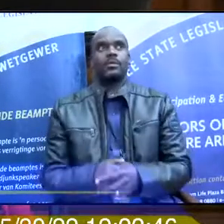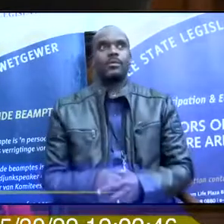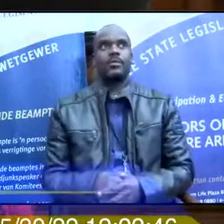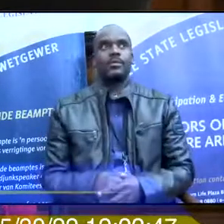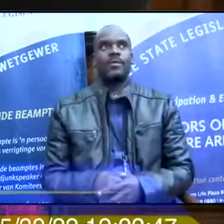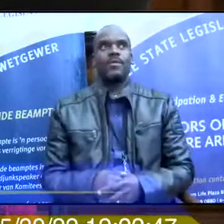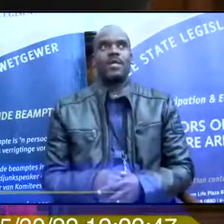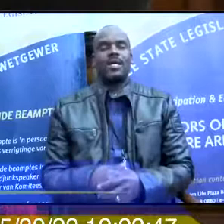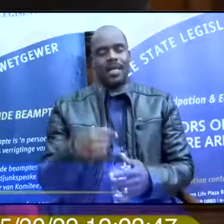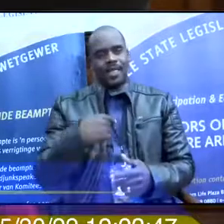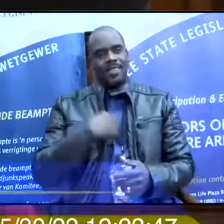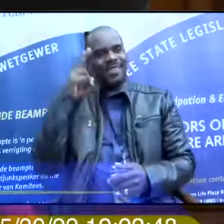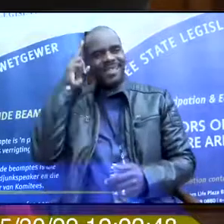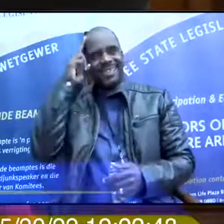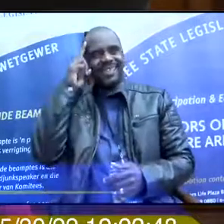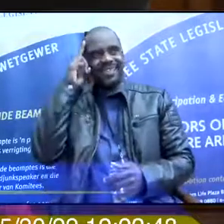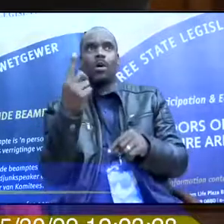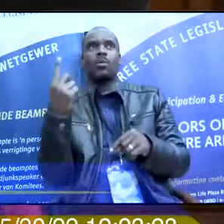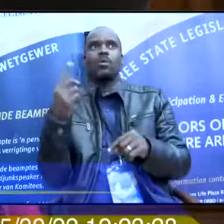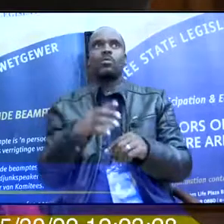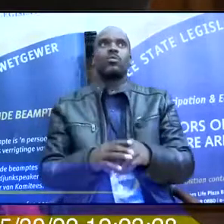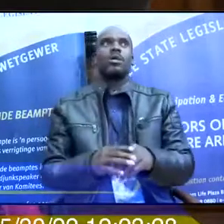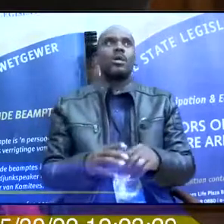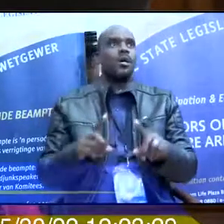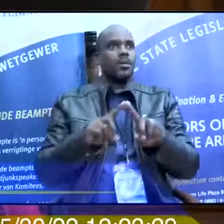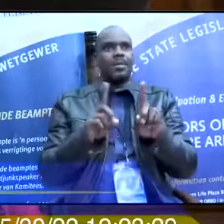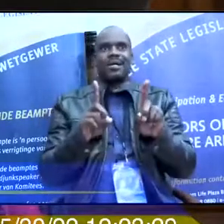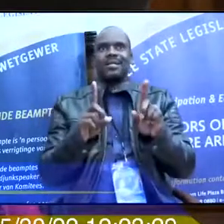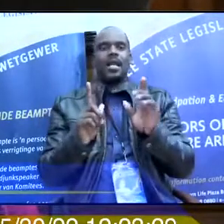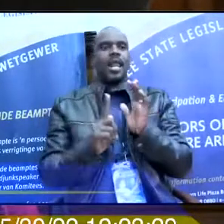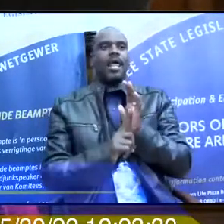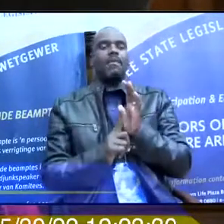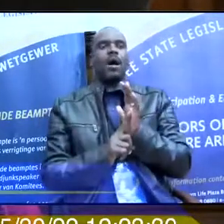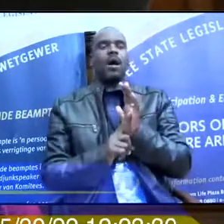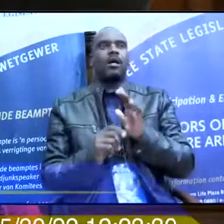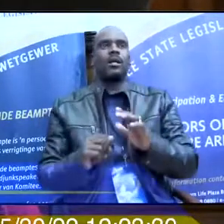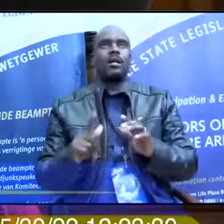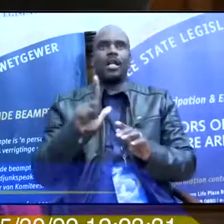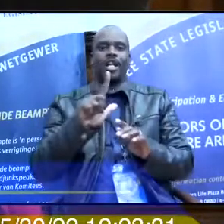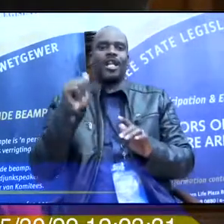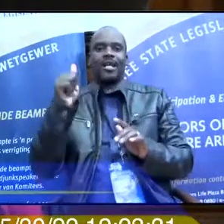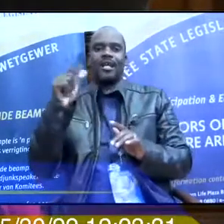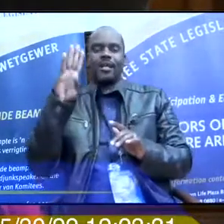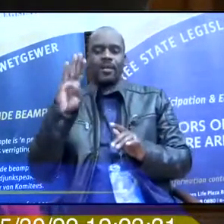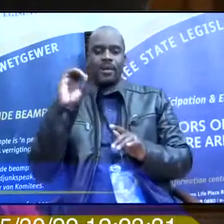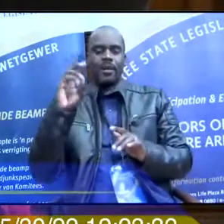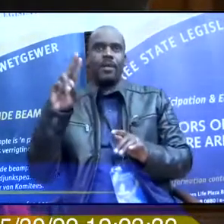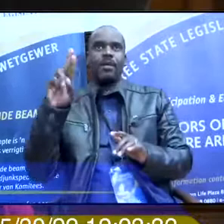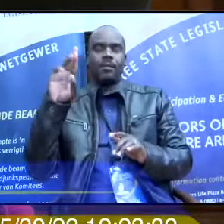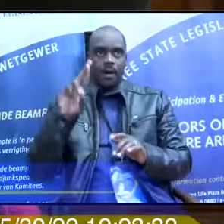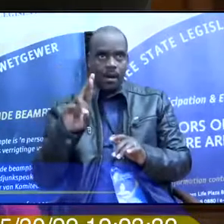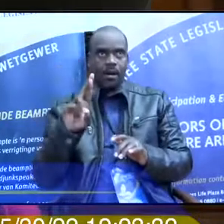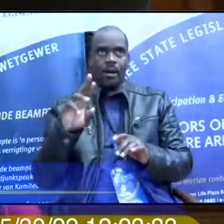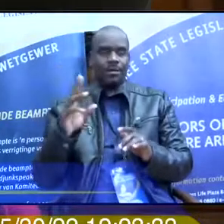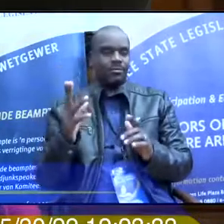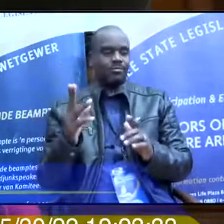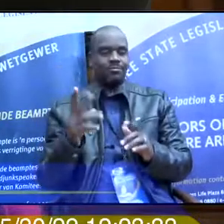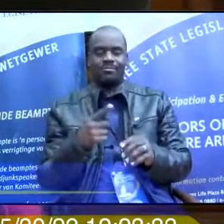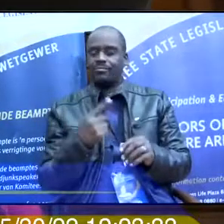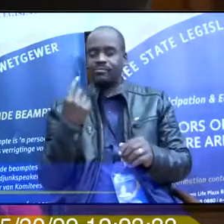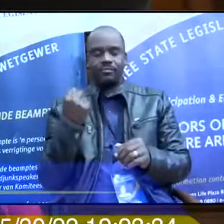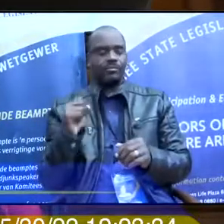i think madam speaker regulations are being amended and some of those amendments that have been